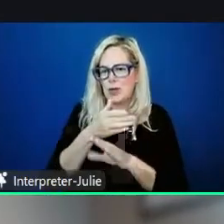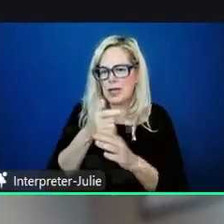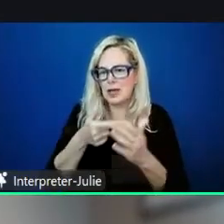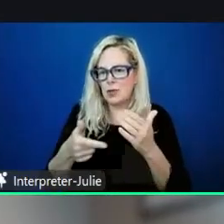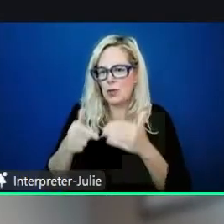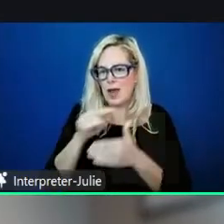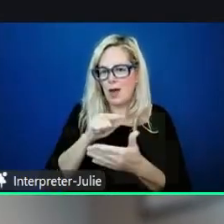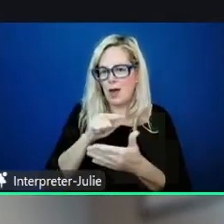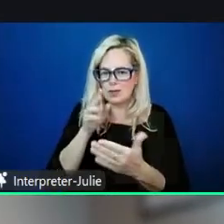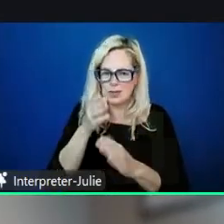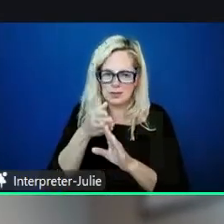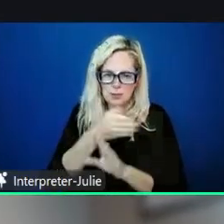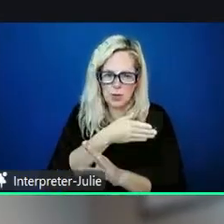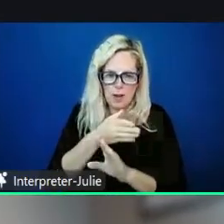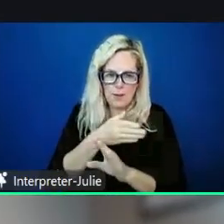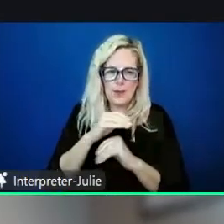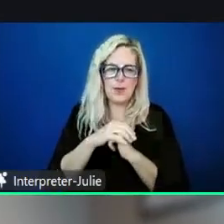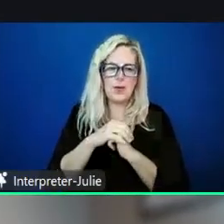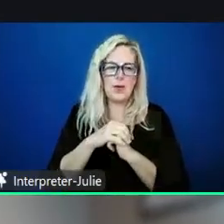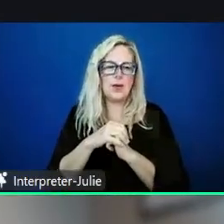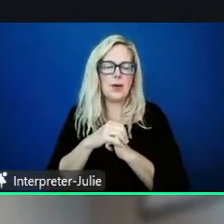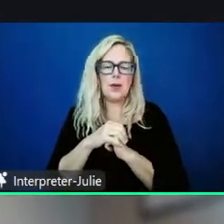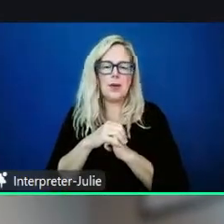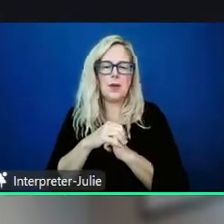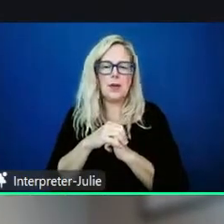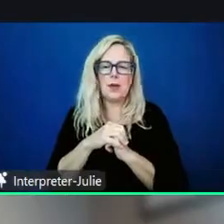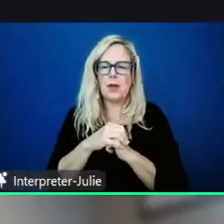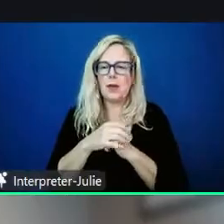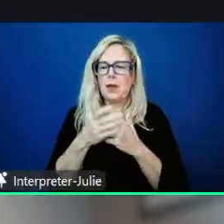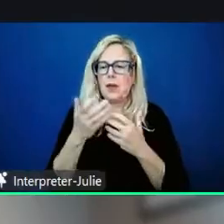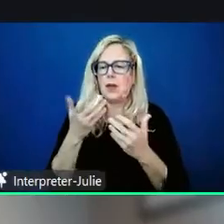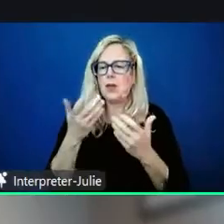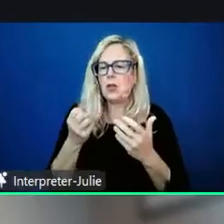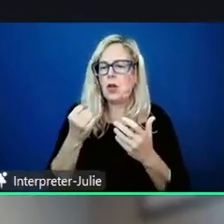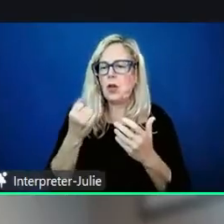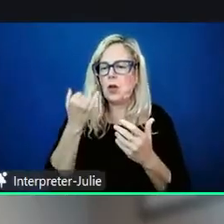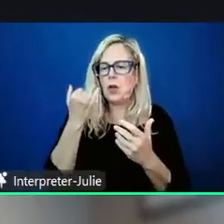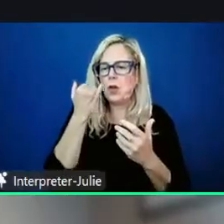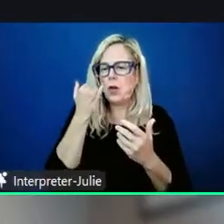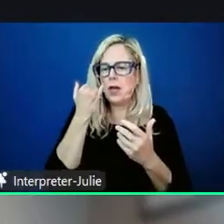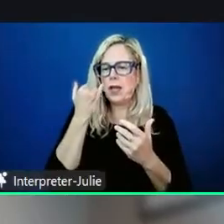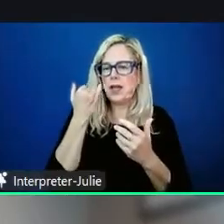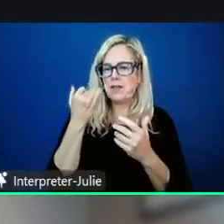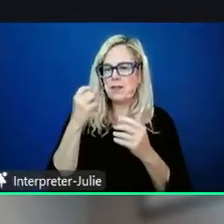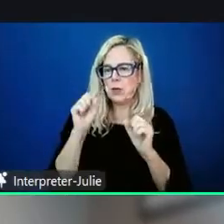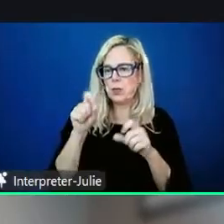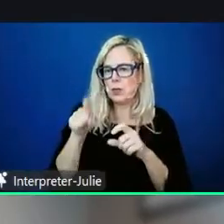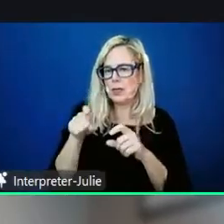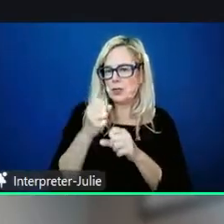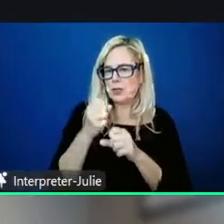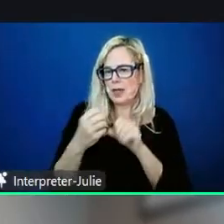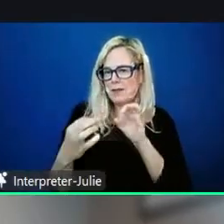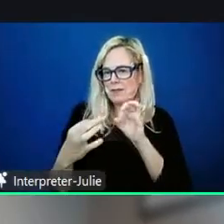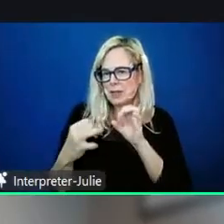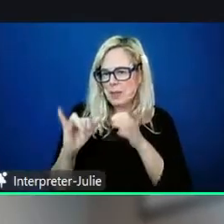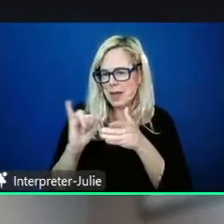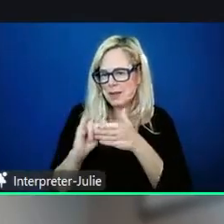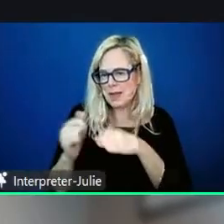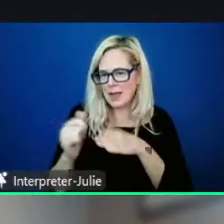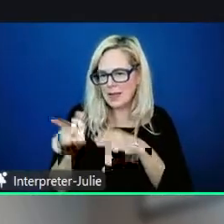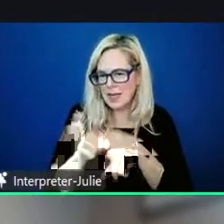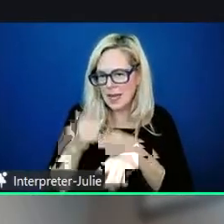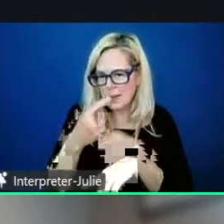to do, especially at home using a secure VPN on the same day, and then do feedback on the subsequent day.